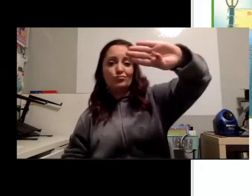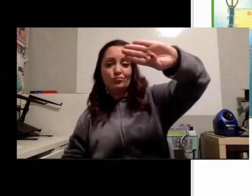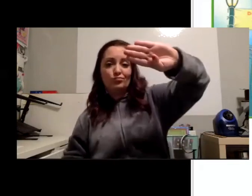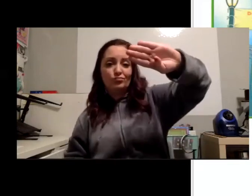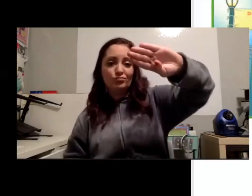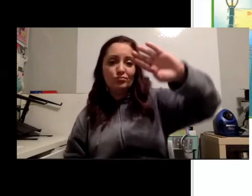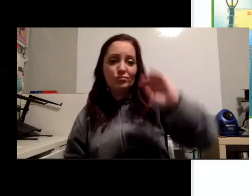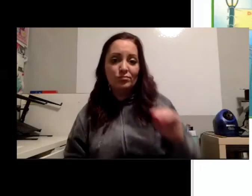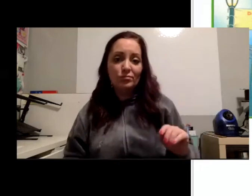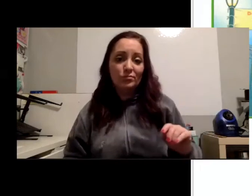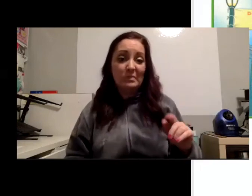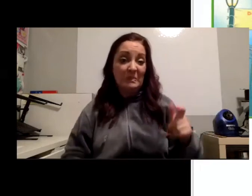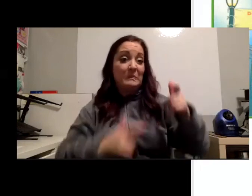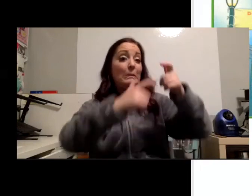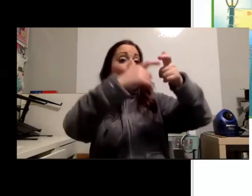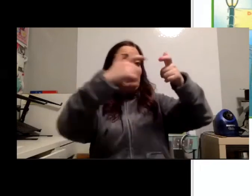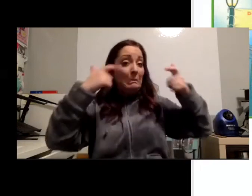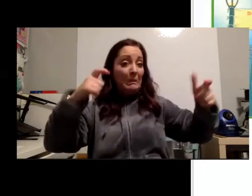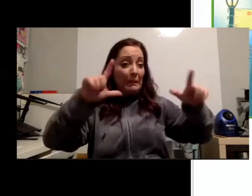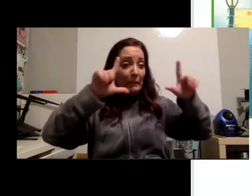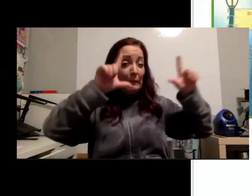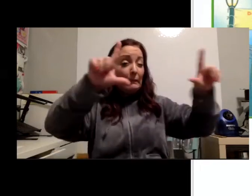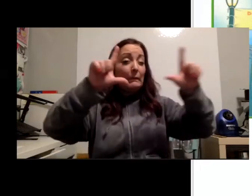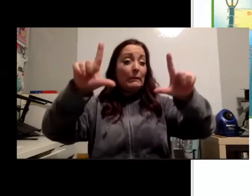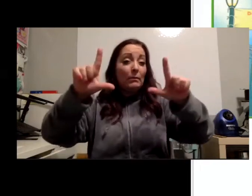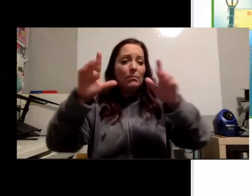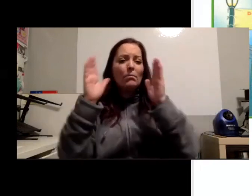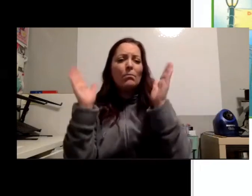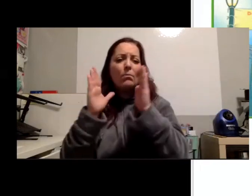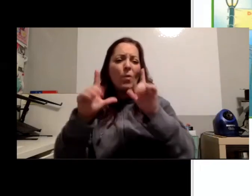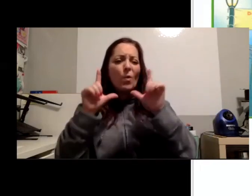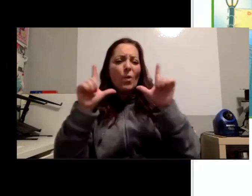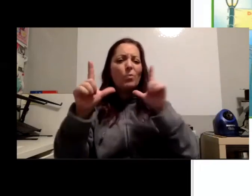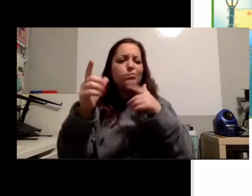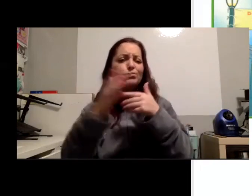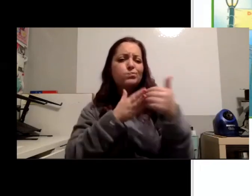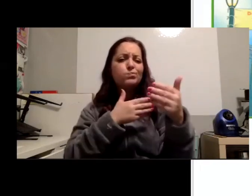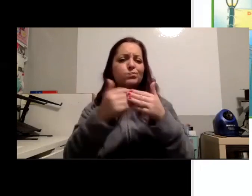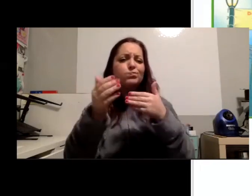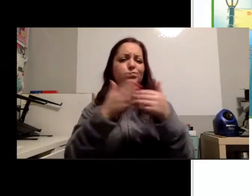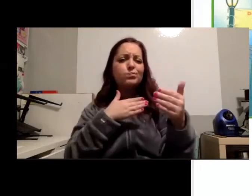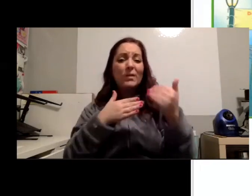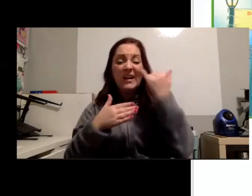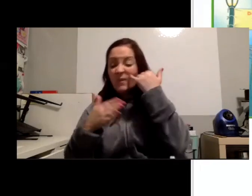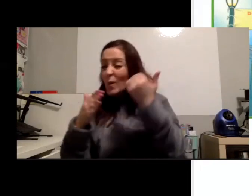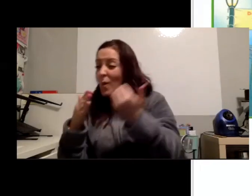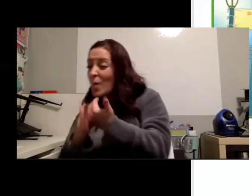danger signs, welcome signs, in and out signs,